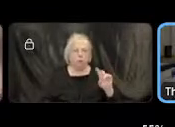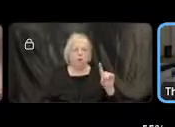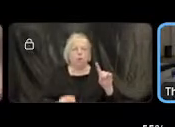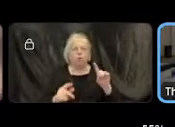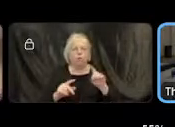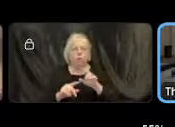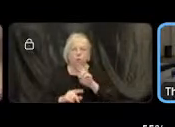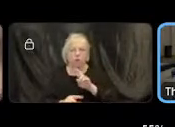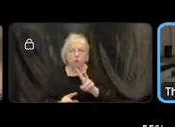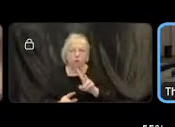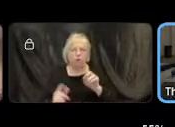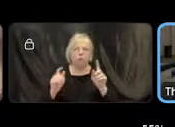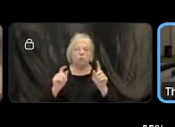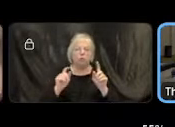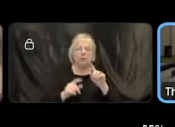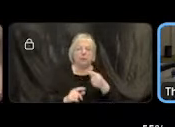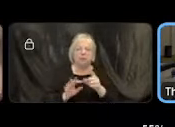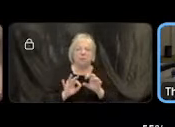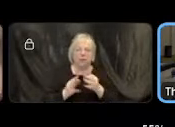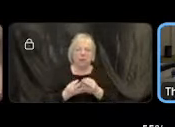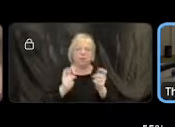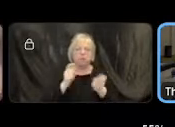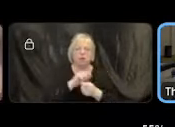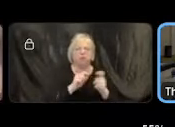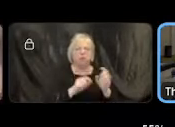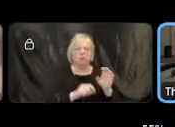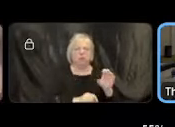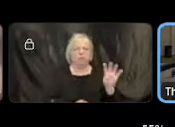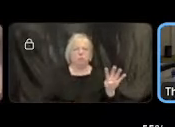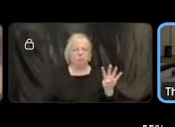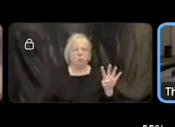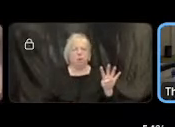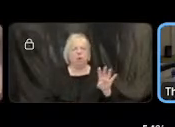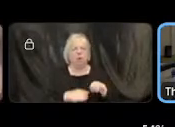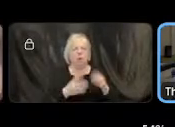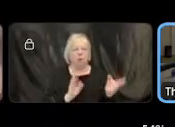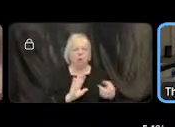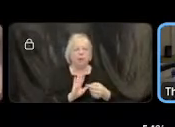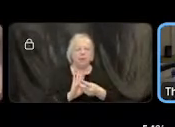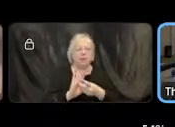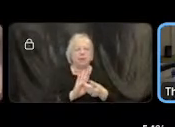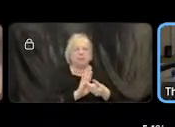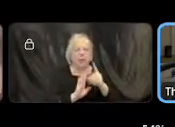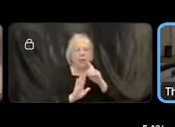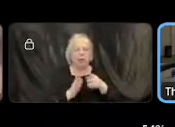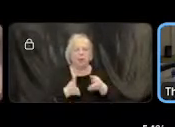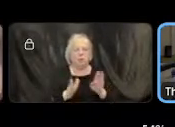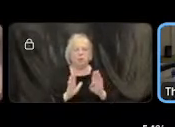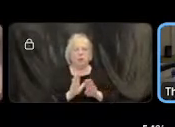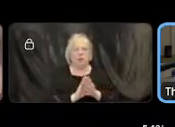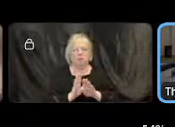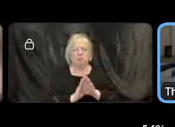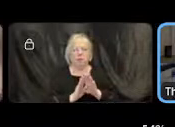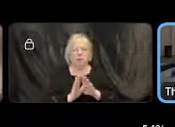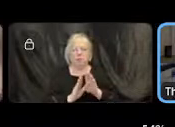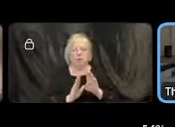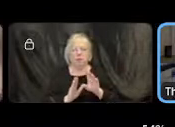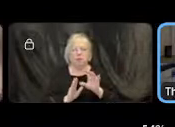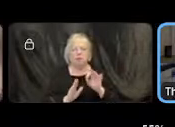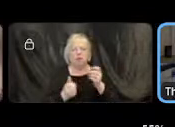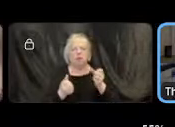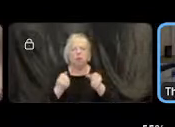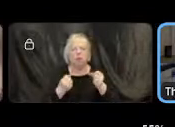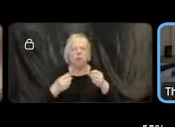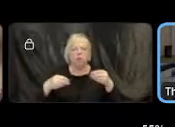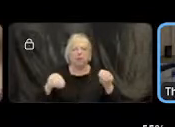from R2 Single Family District to C4 Open Display District to allow development of an auto sales business.